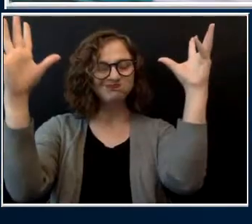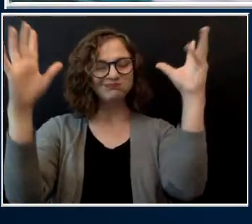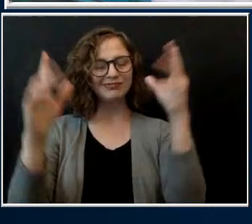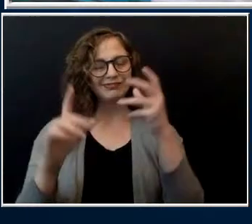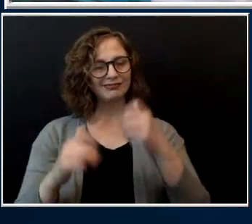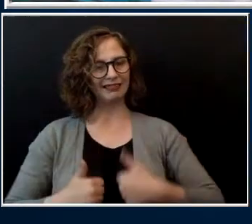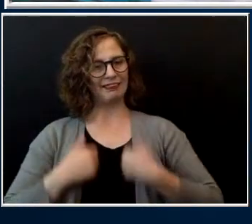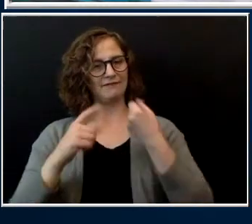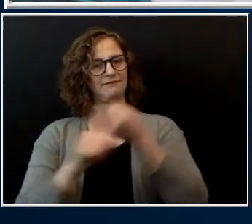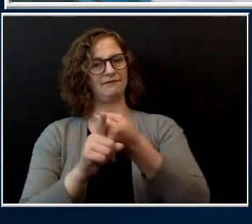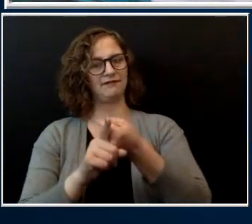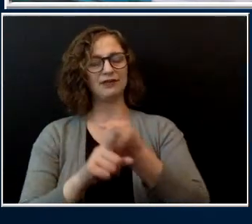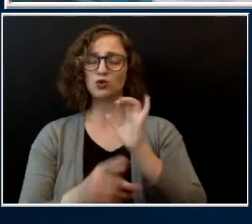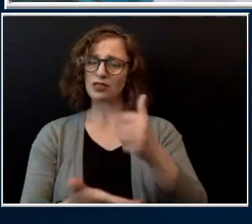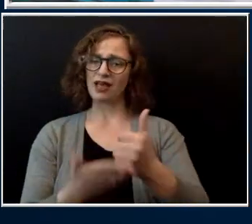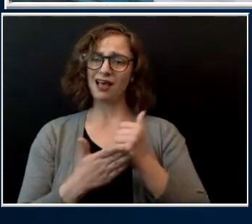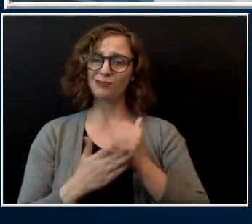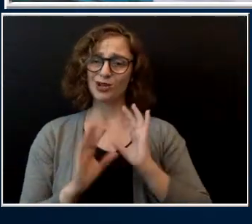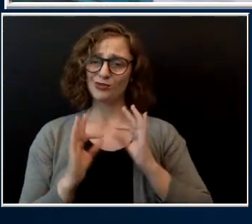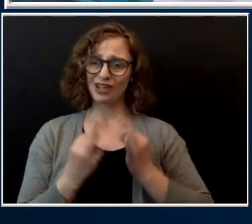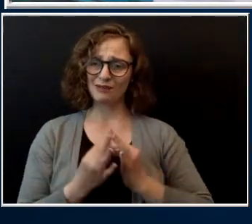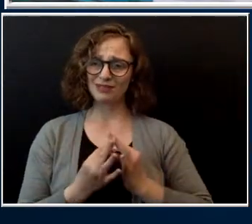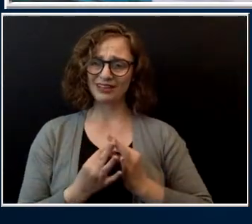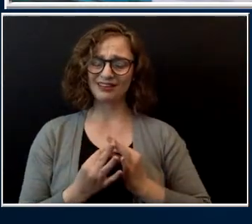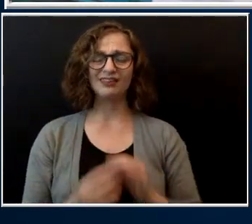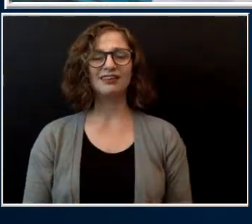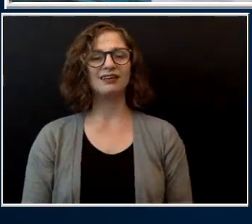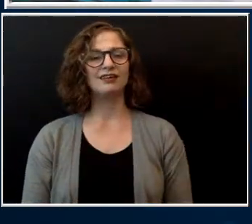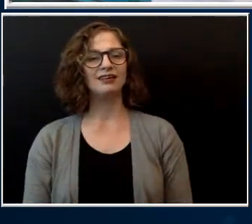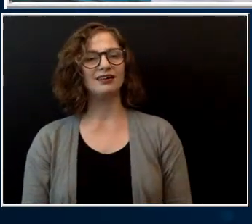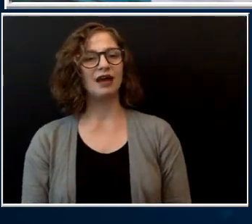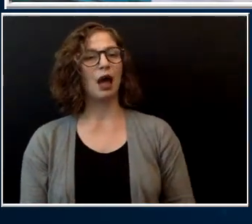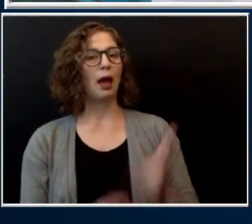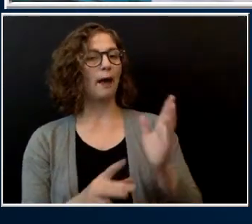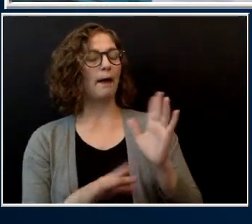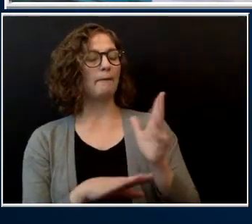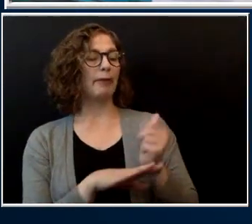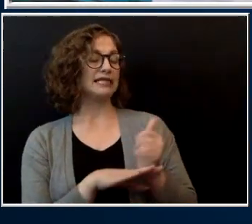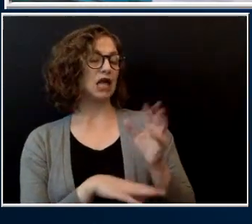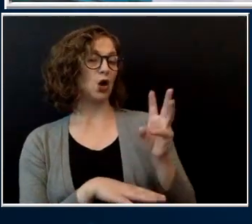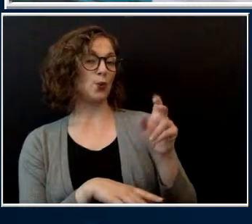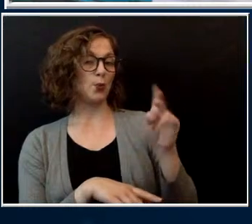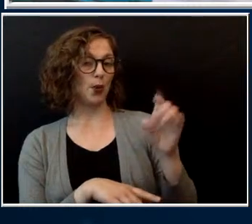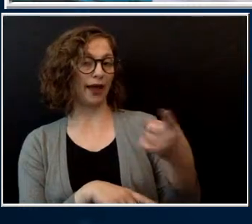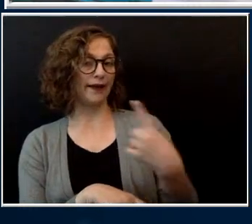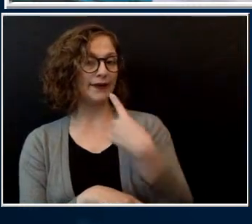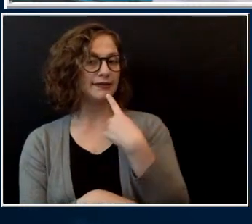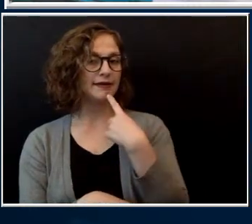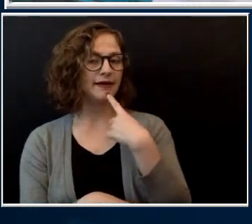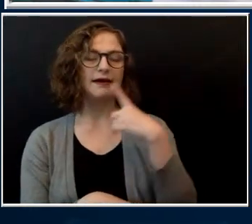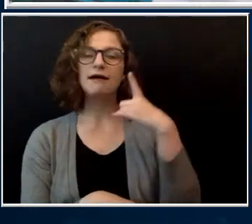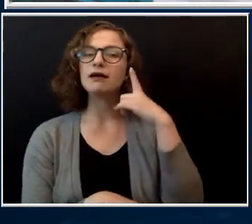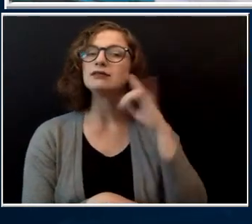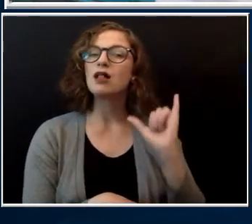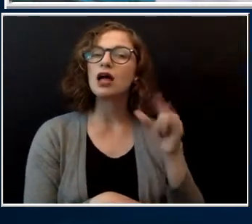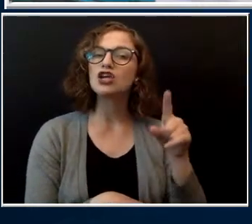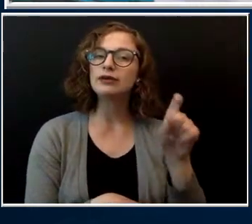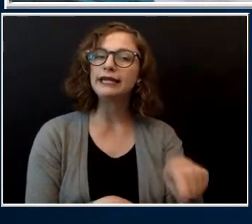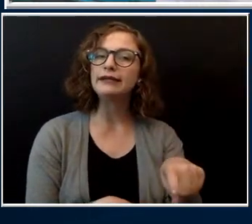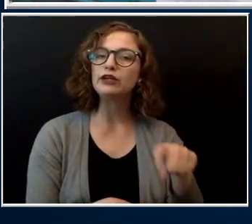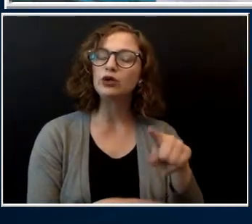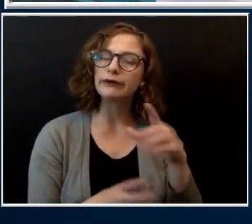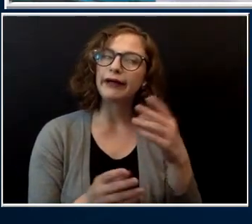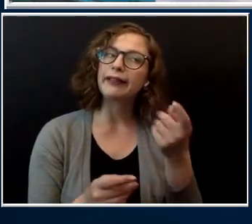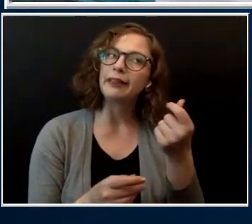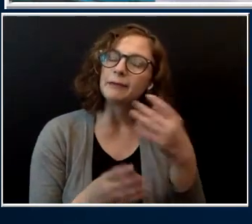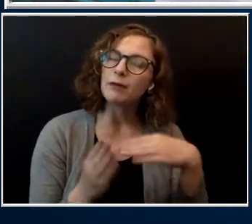And Mandy, just to say out loud, based on what we're hearing from Wake, it sounds like you have to do a little more homework because you got to get your grade up a little bit more. I mean,